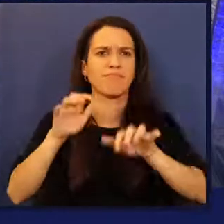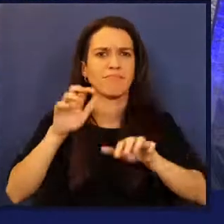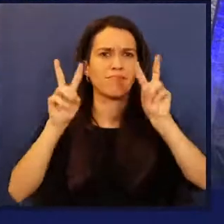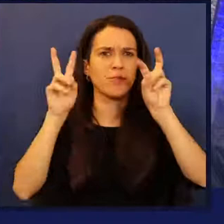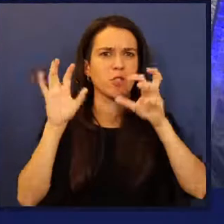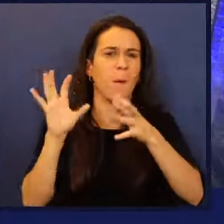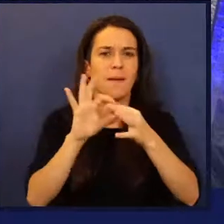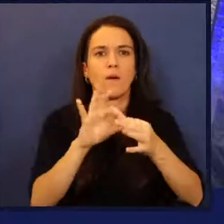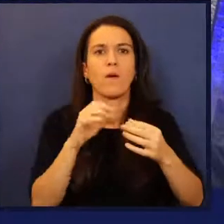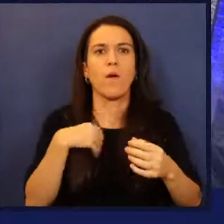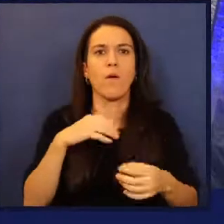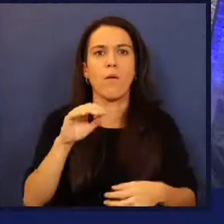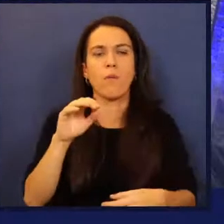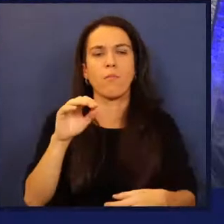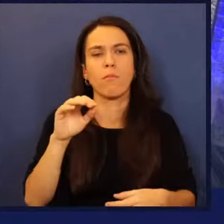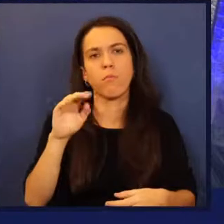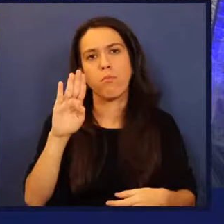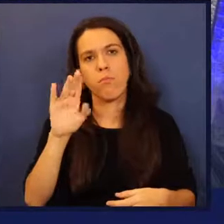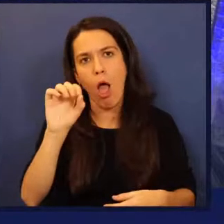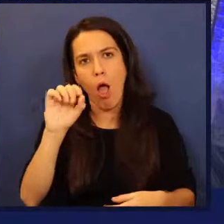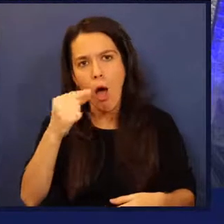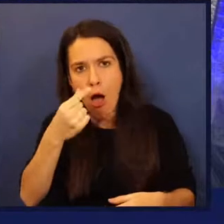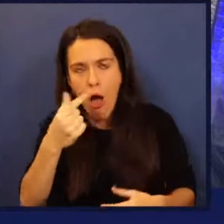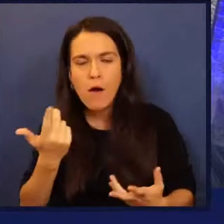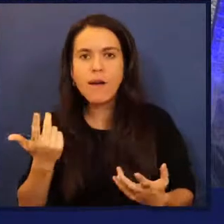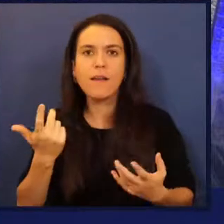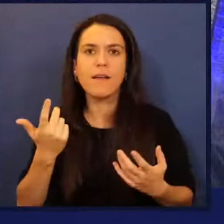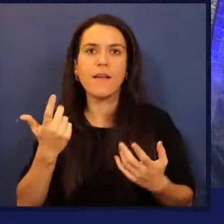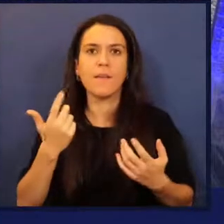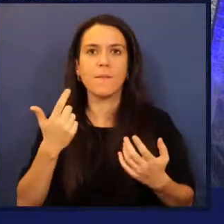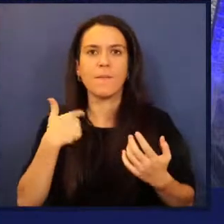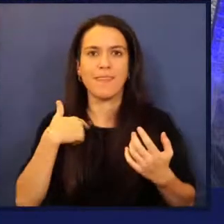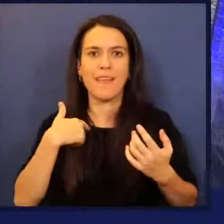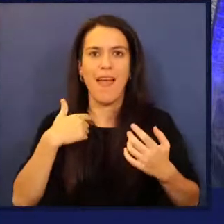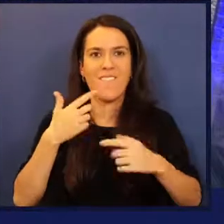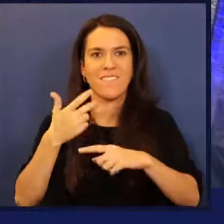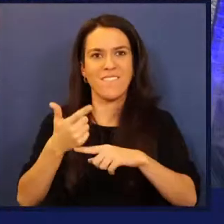blogs, on Medium. So if people are interested, yes, they can definitely check those out. I tried to post your posts, so.